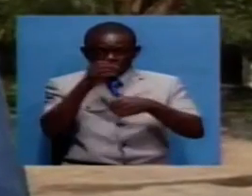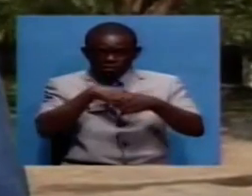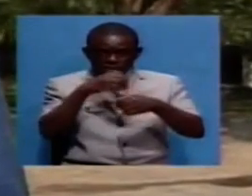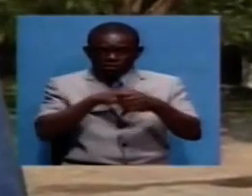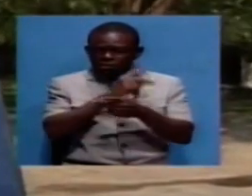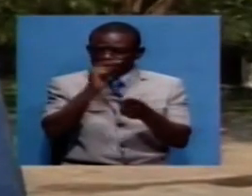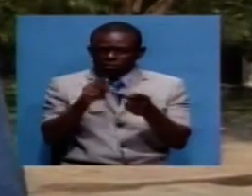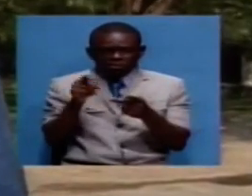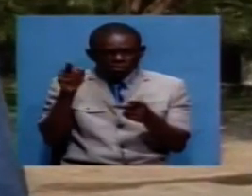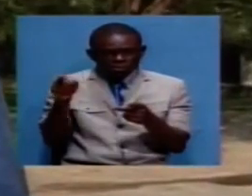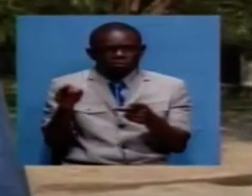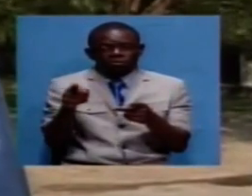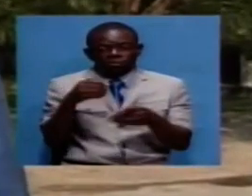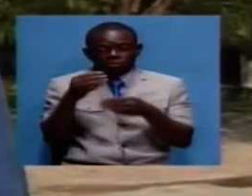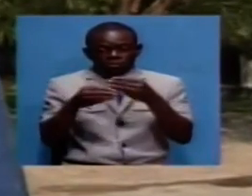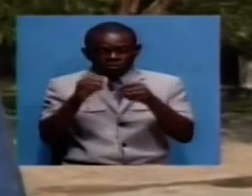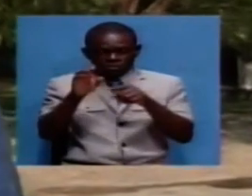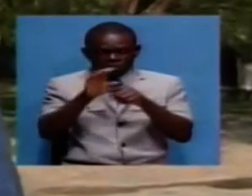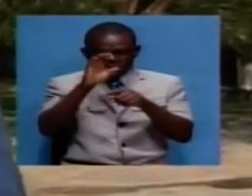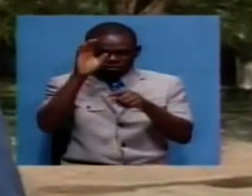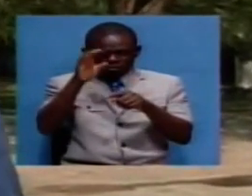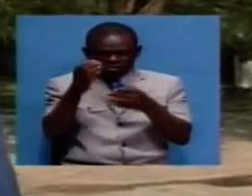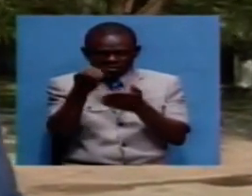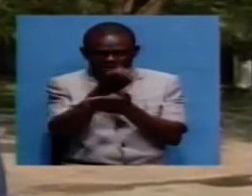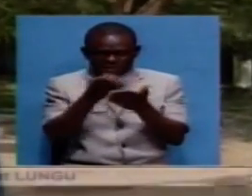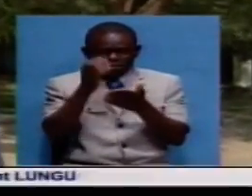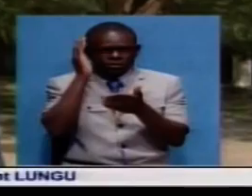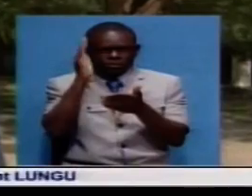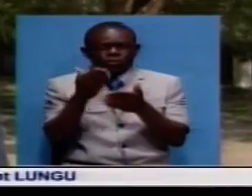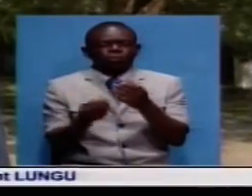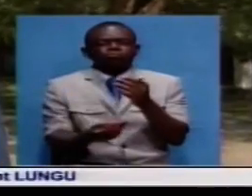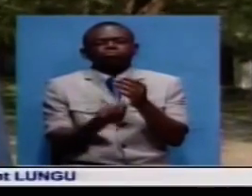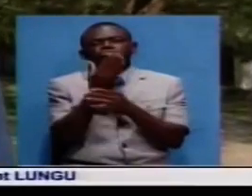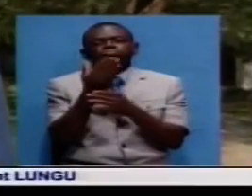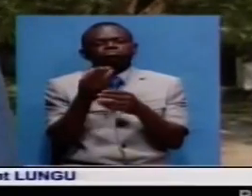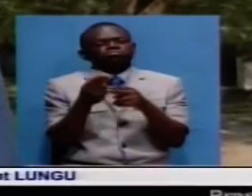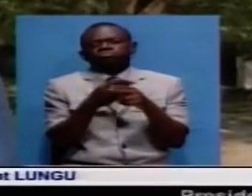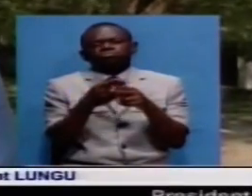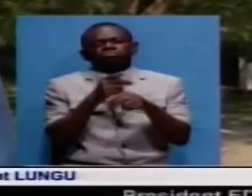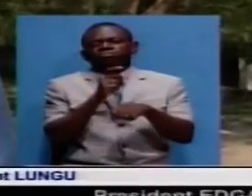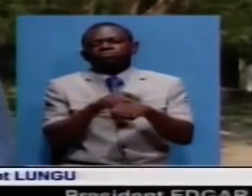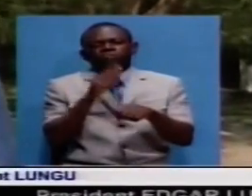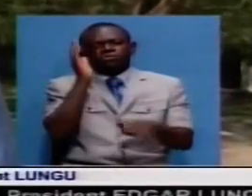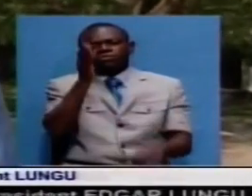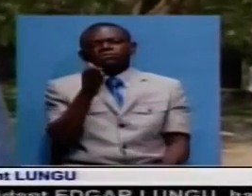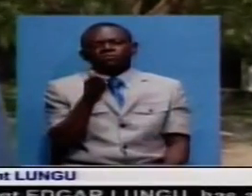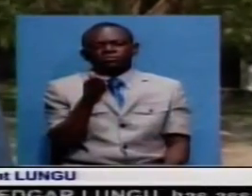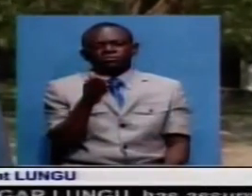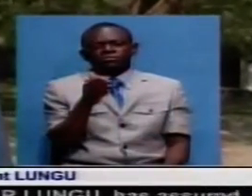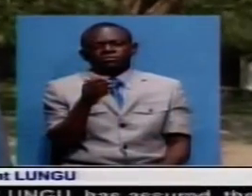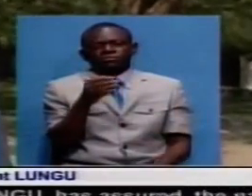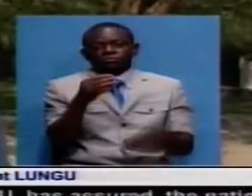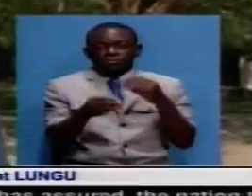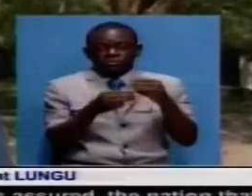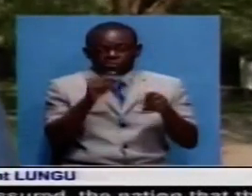Belt will rebound in the very short period. Because obviously this means more job